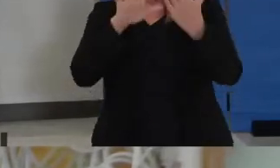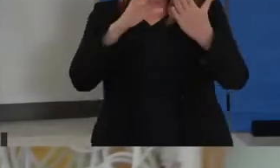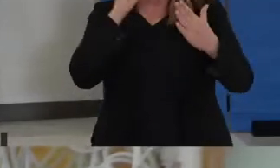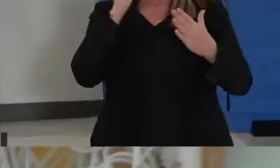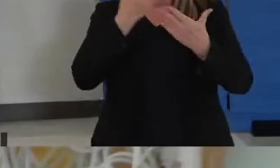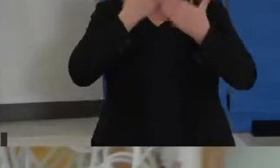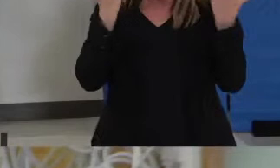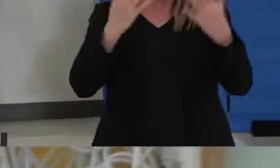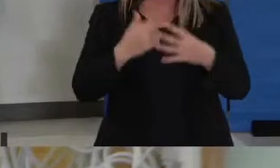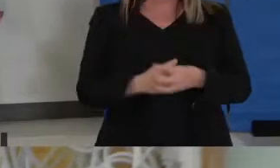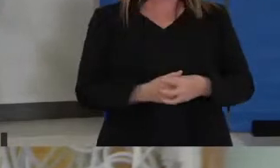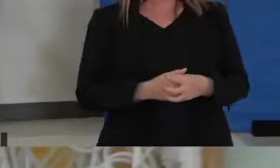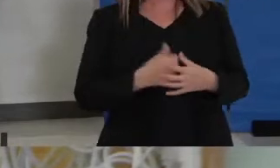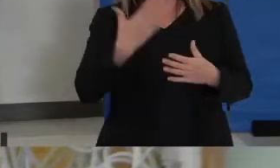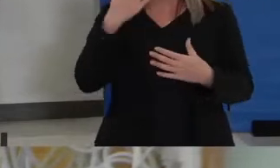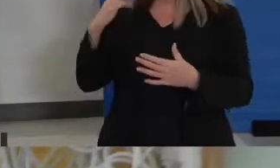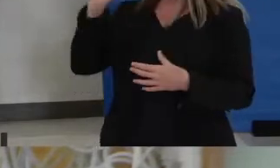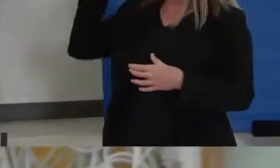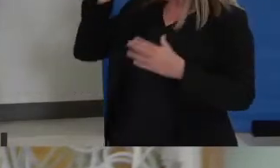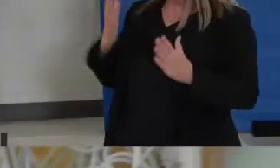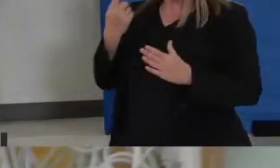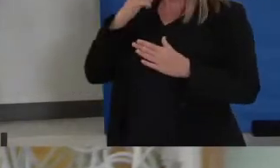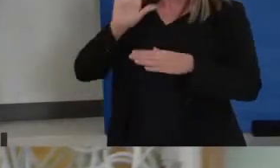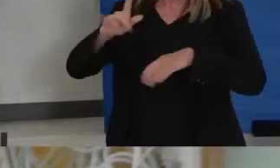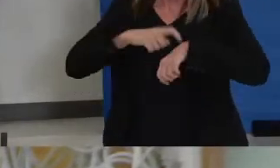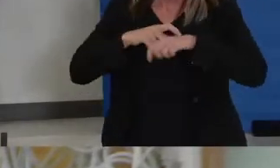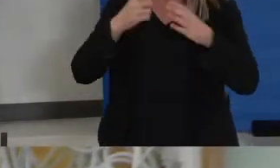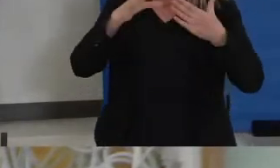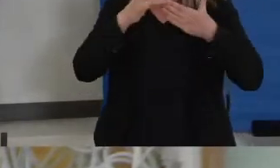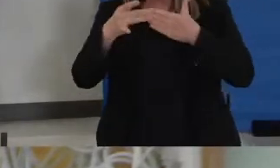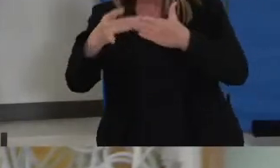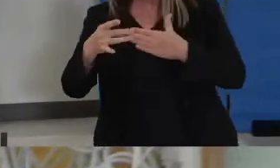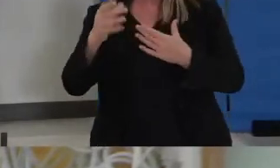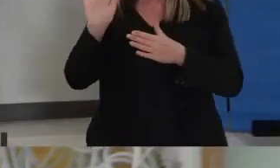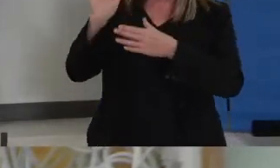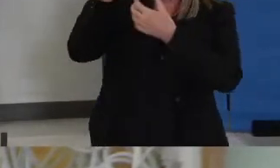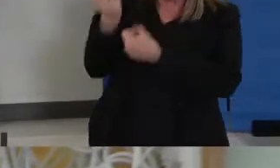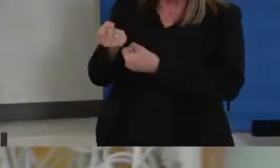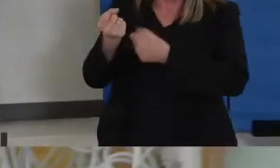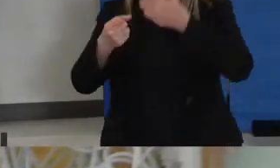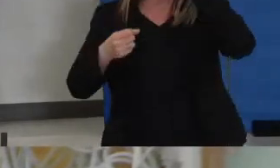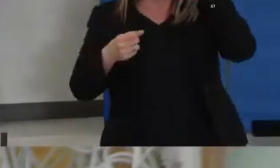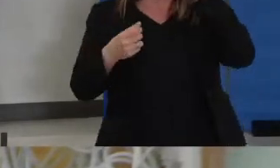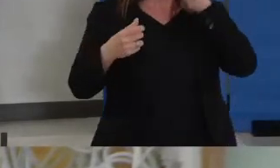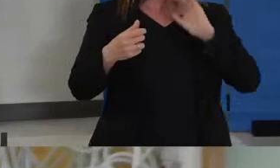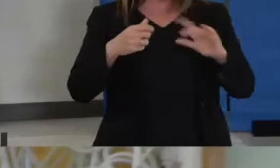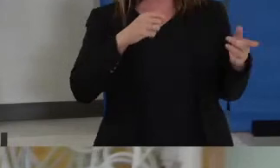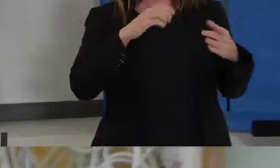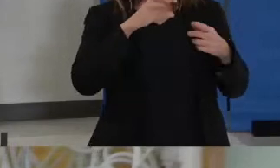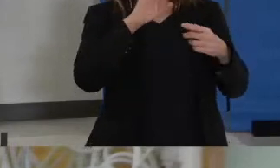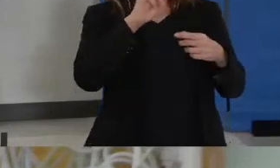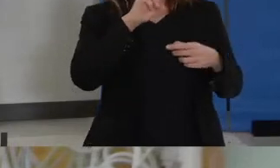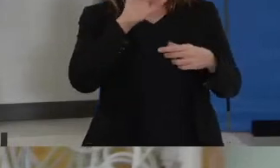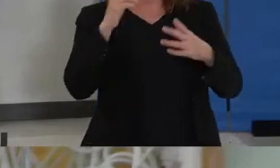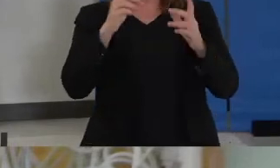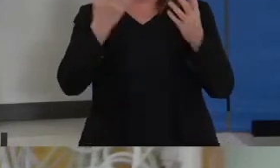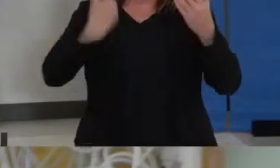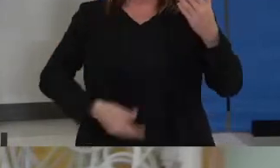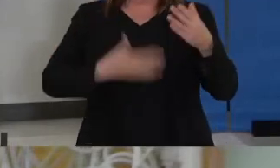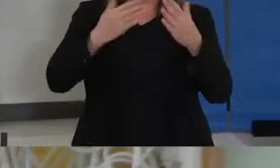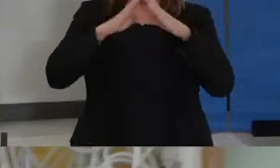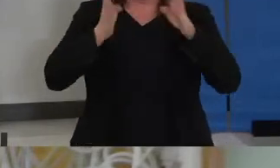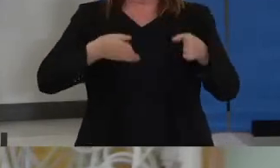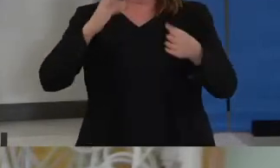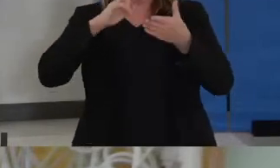you, Governor, for your trust and leadership. I'm Lourdes Castro Ramirez. As Housing Secretary,